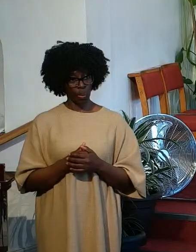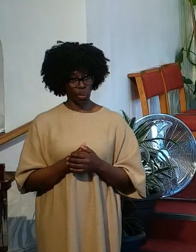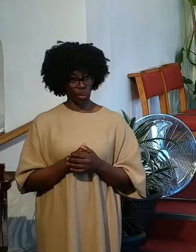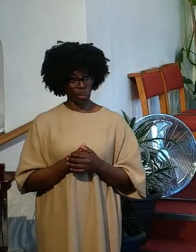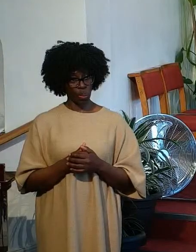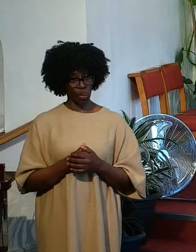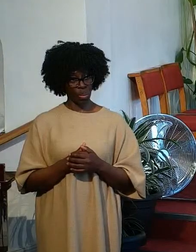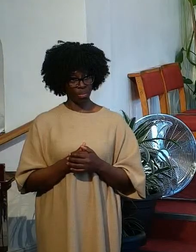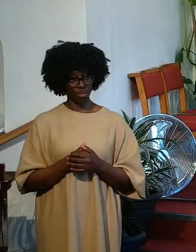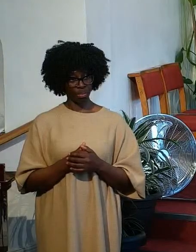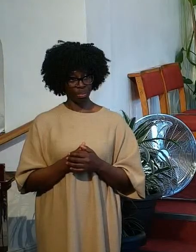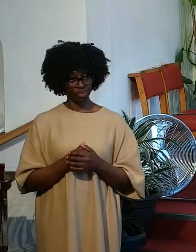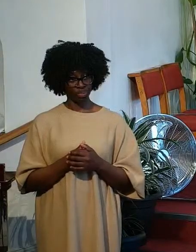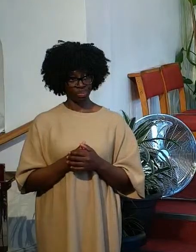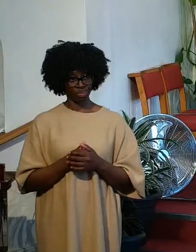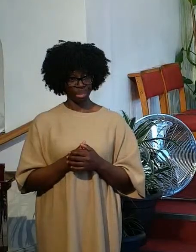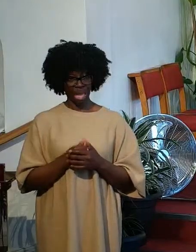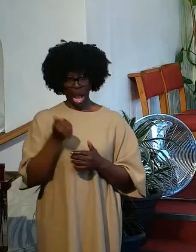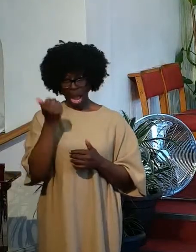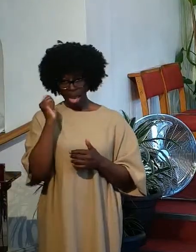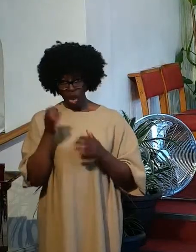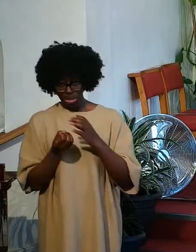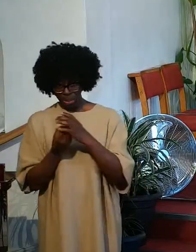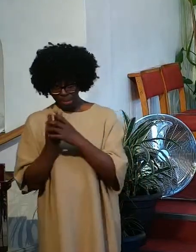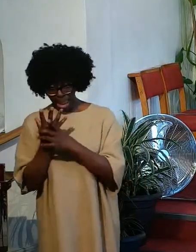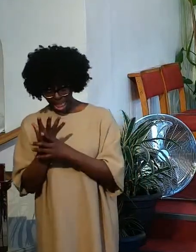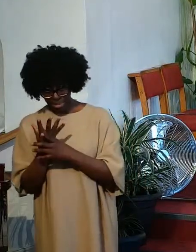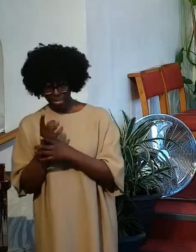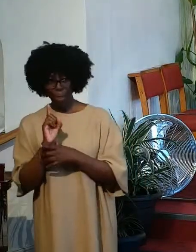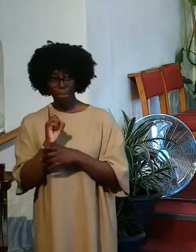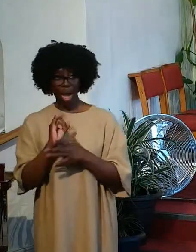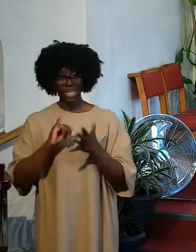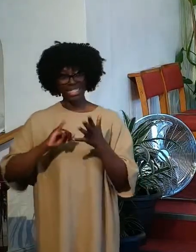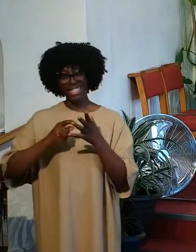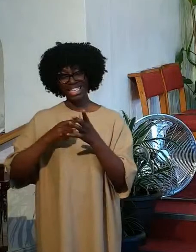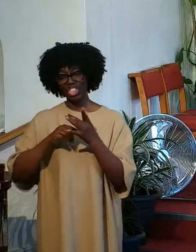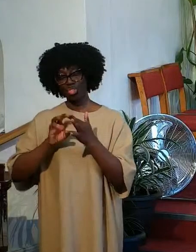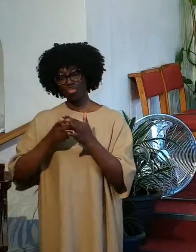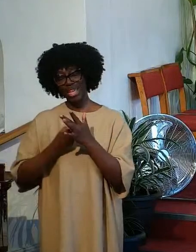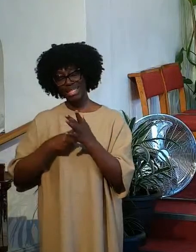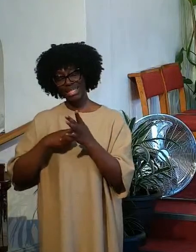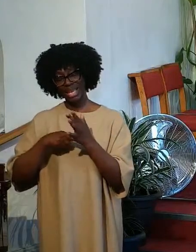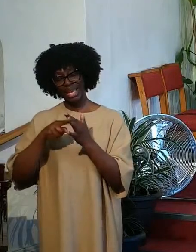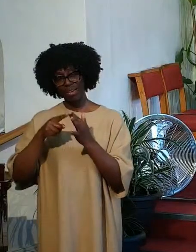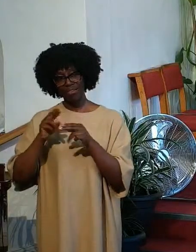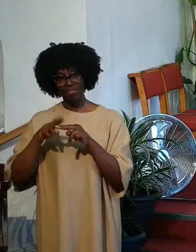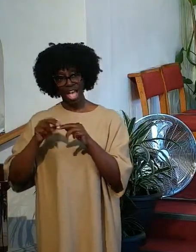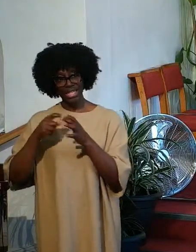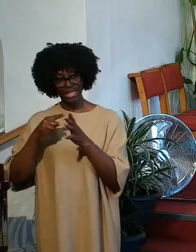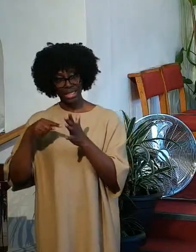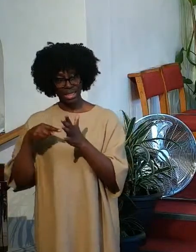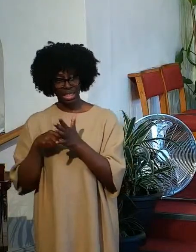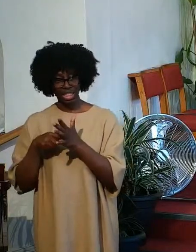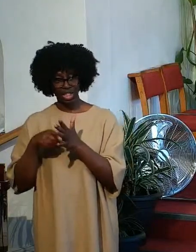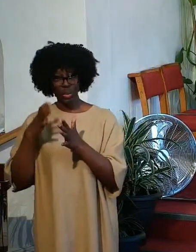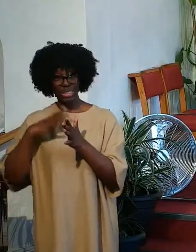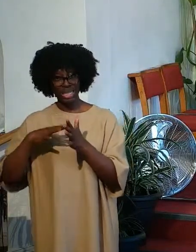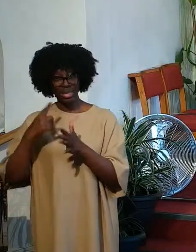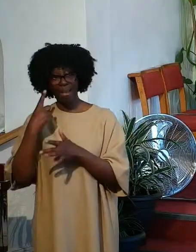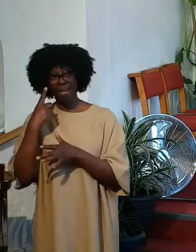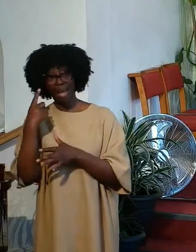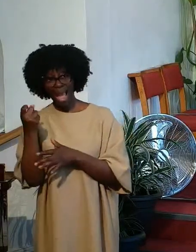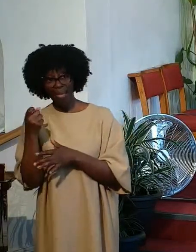a saturated, although it's plant, but it is considered a saturated fat rather than a non-saturated, like things like olive